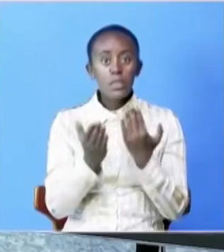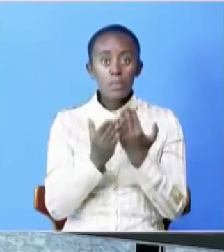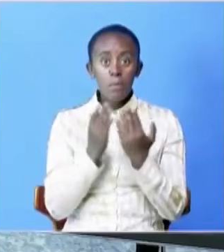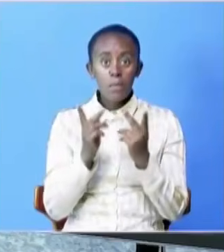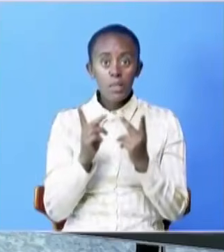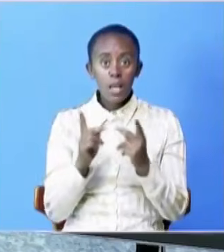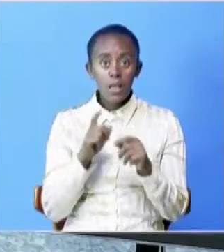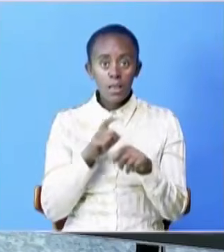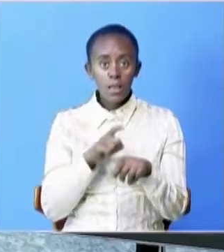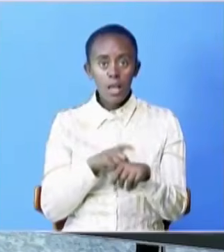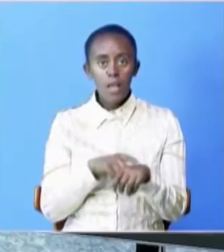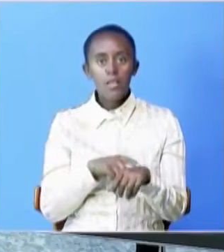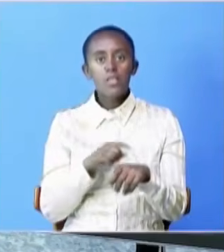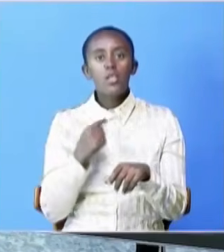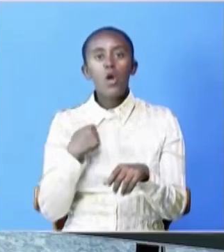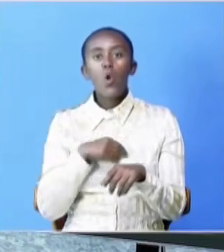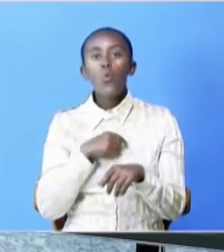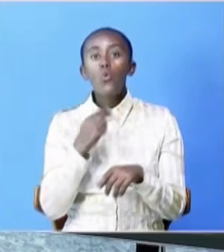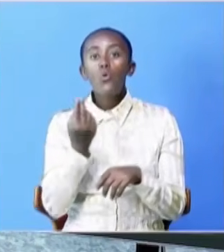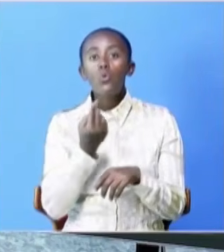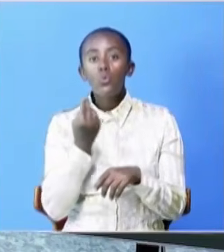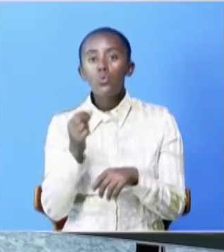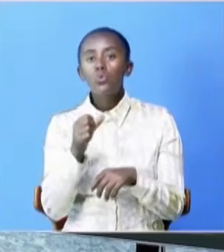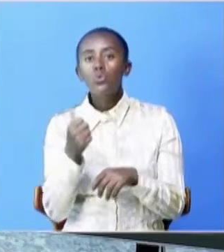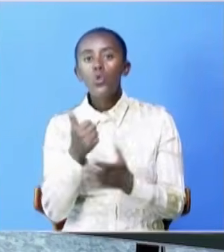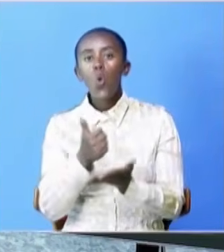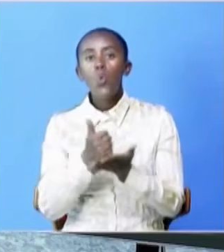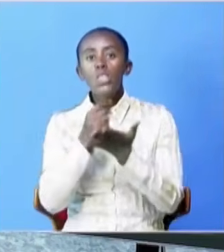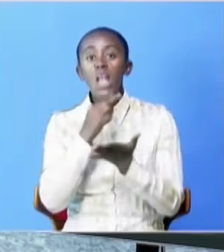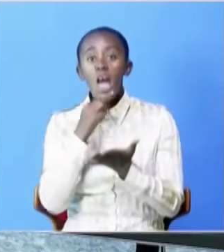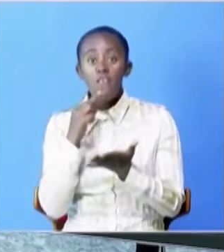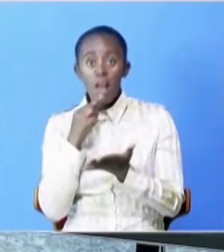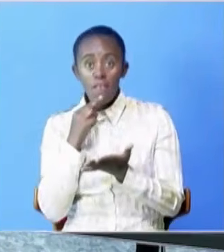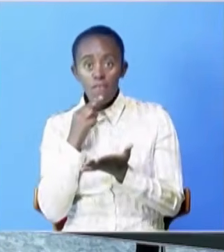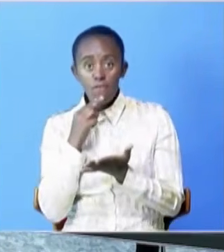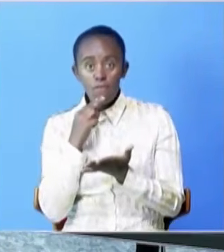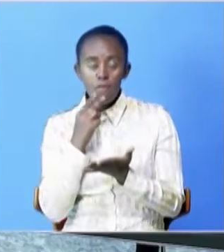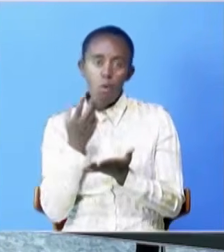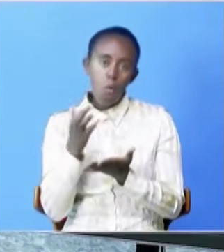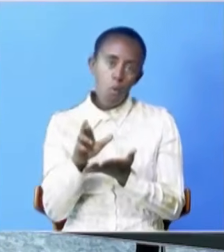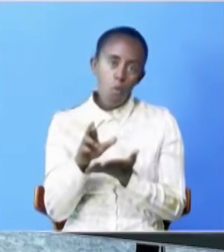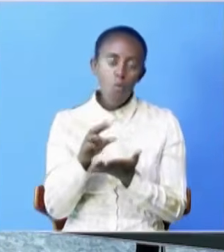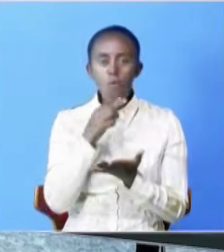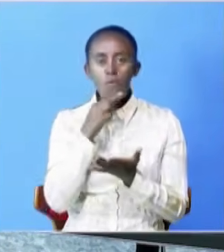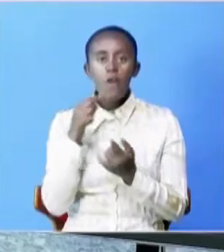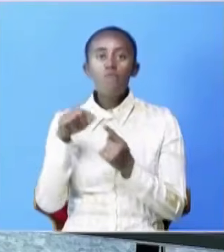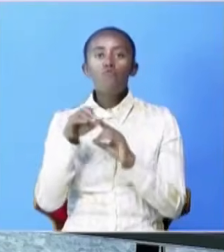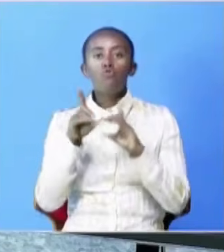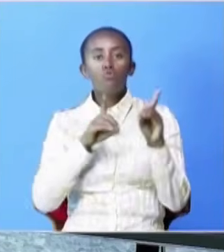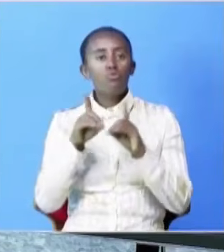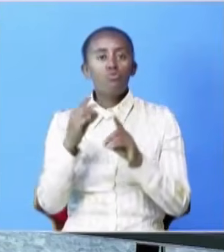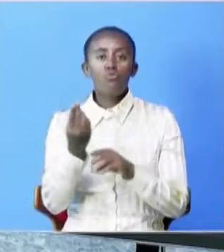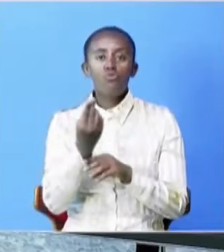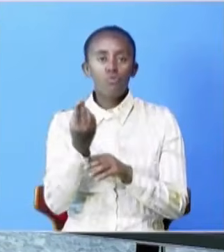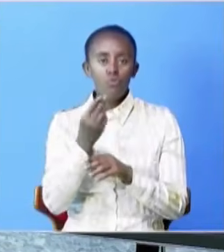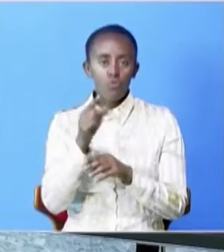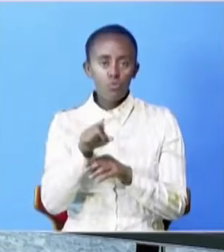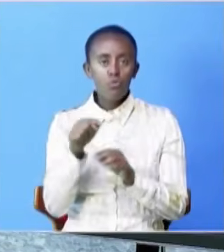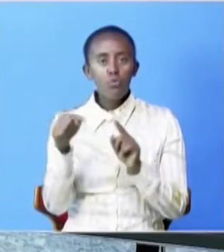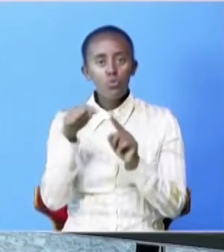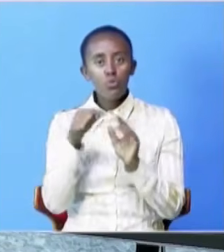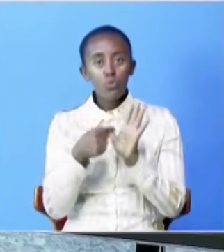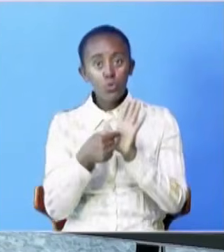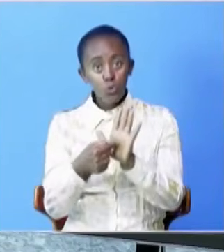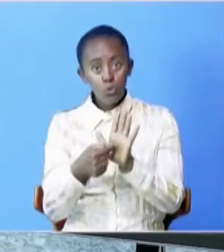tense, we use an auxiliary verb or we use verb to do's to